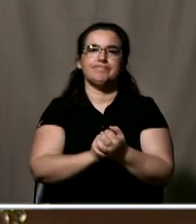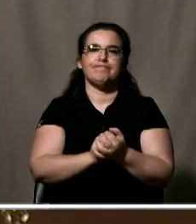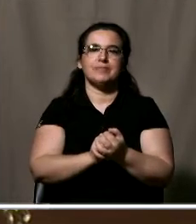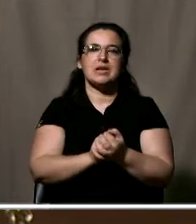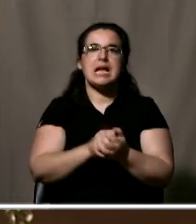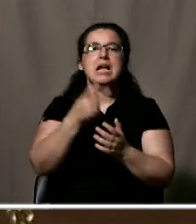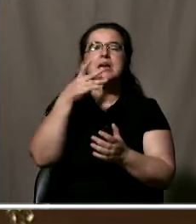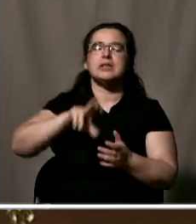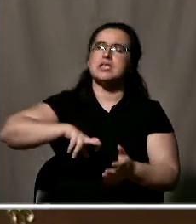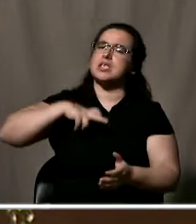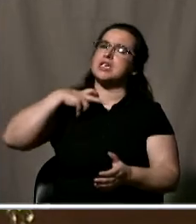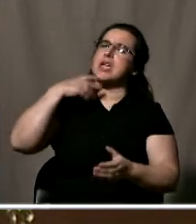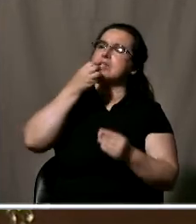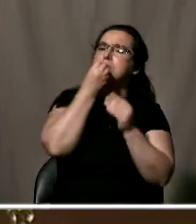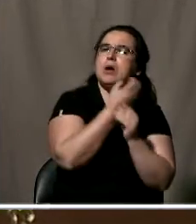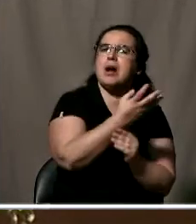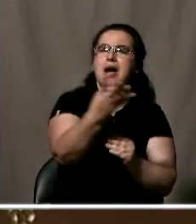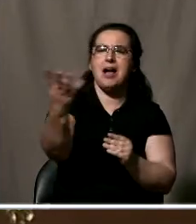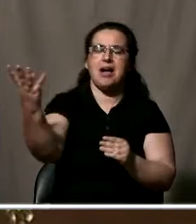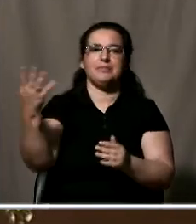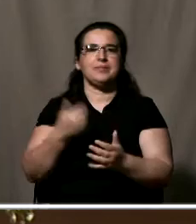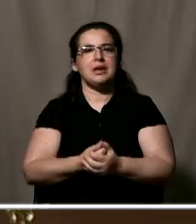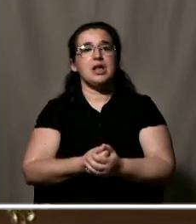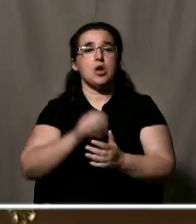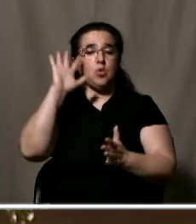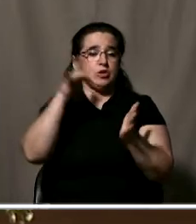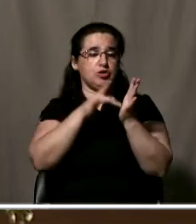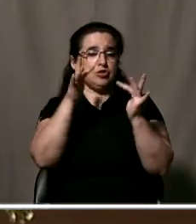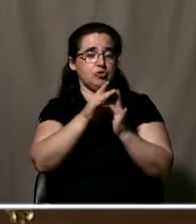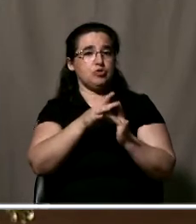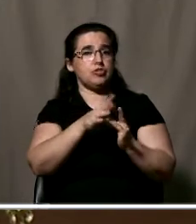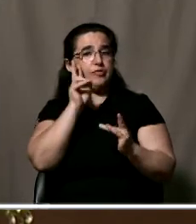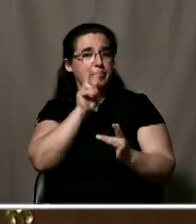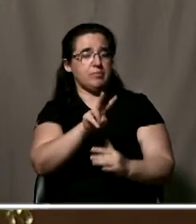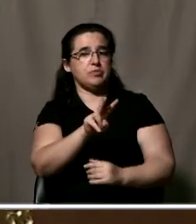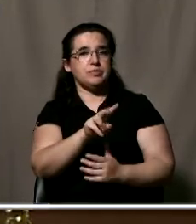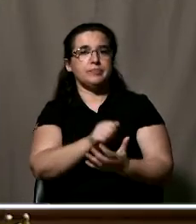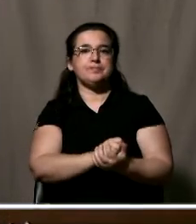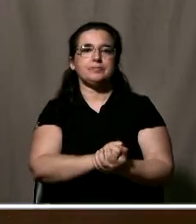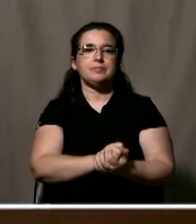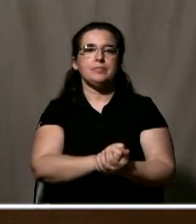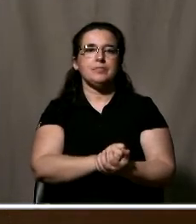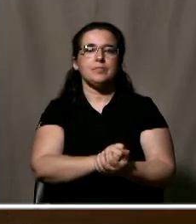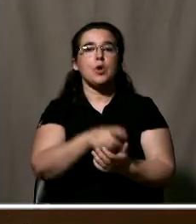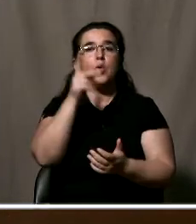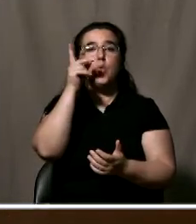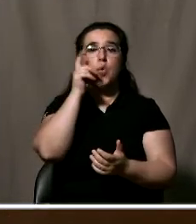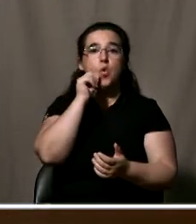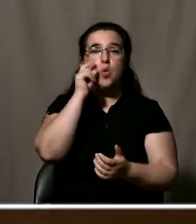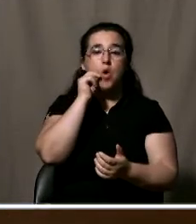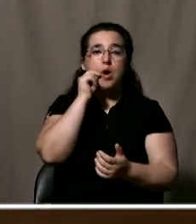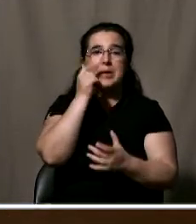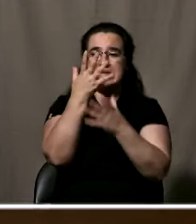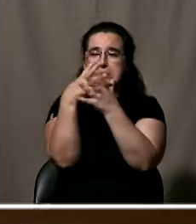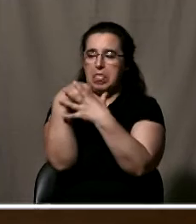sua riqueza e abundância. When we see Jesus, quando nós vemos como touching Jesus the arm of a man that was withered and that man's tocava num healed, homem que tinha a sua